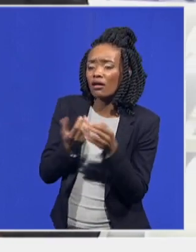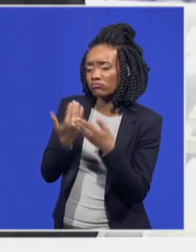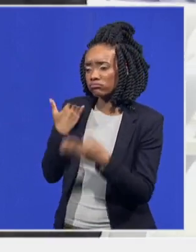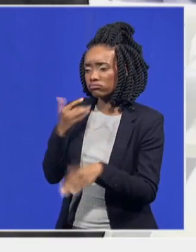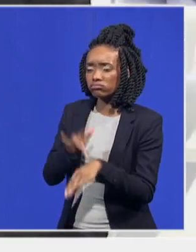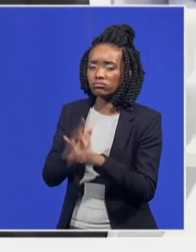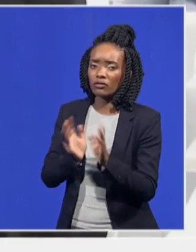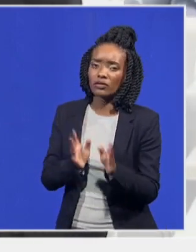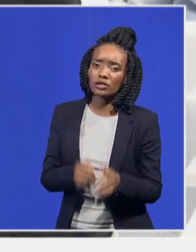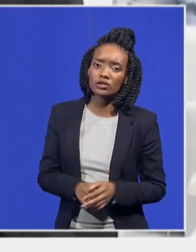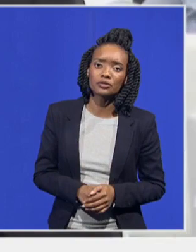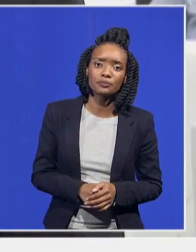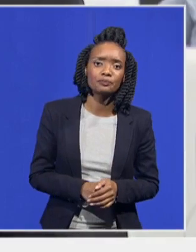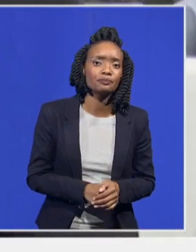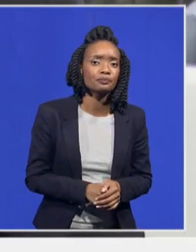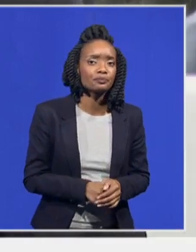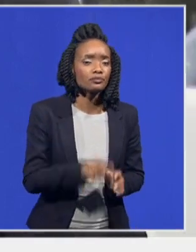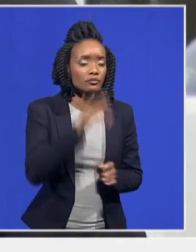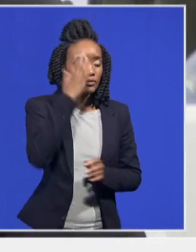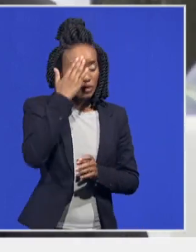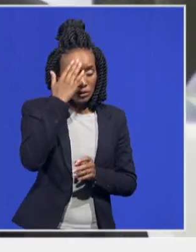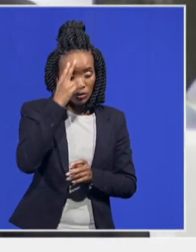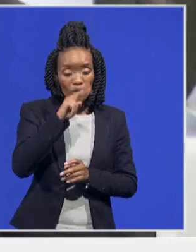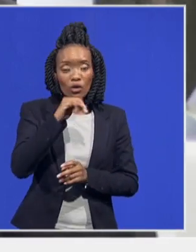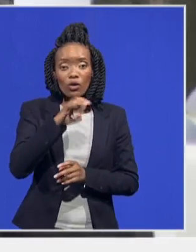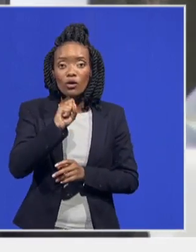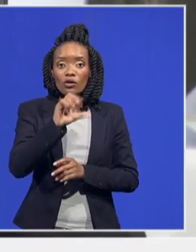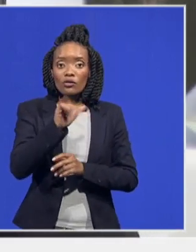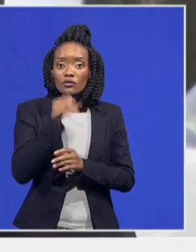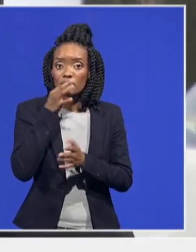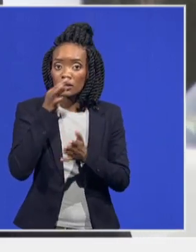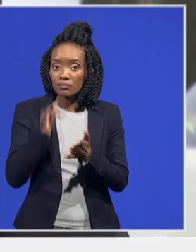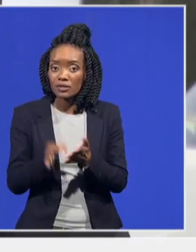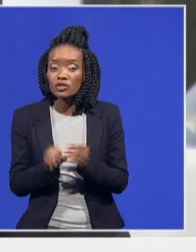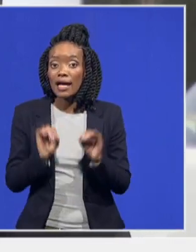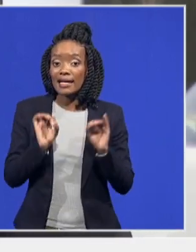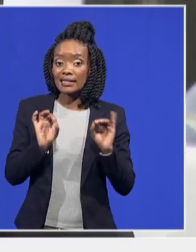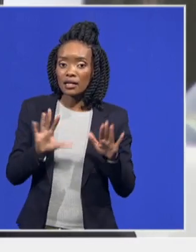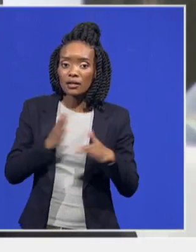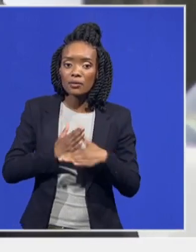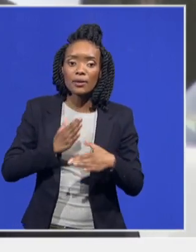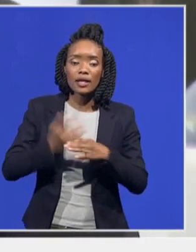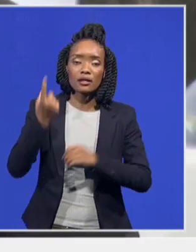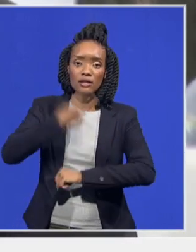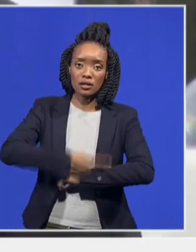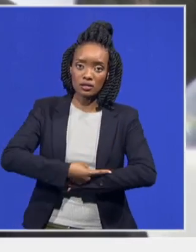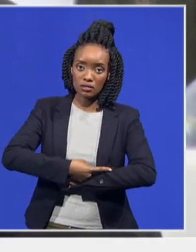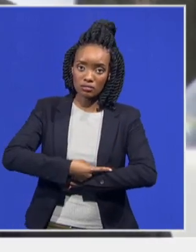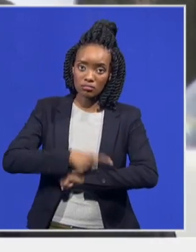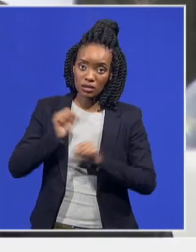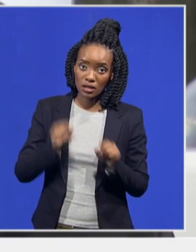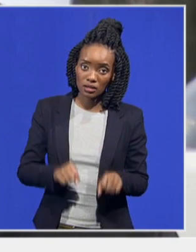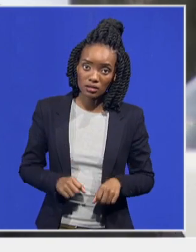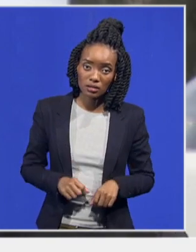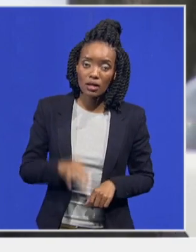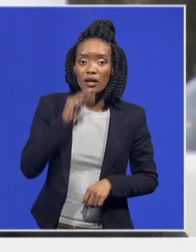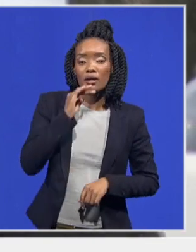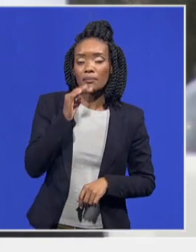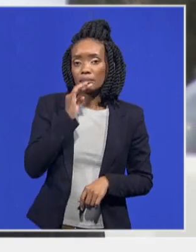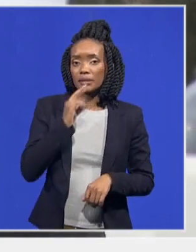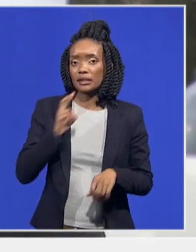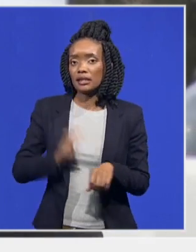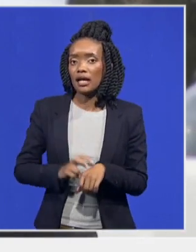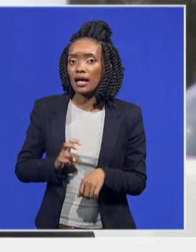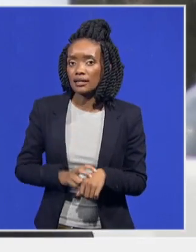the visa application will last almost 10 working days. Yeah, so that means I need to